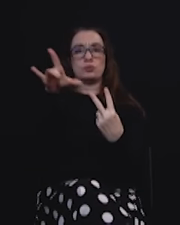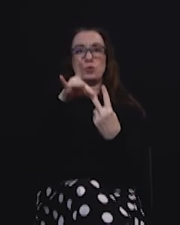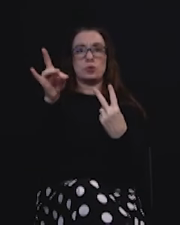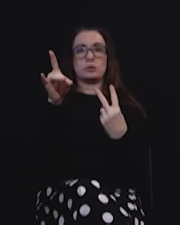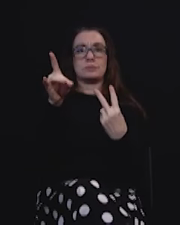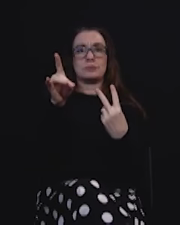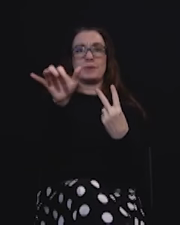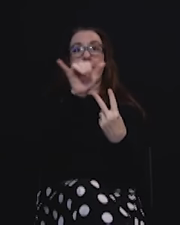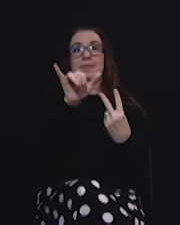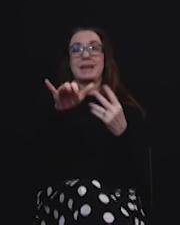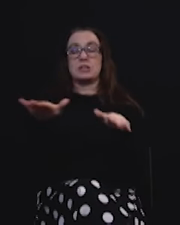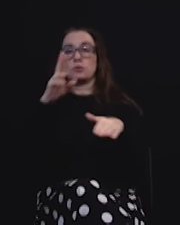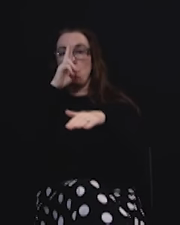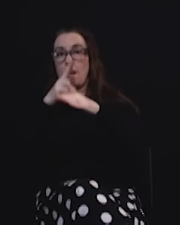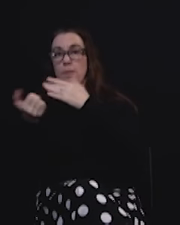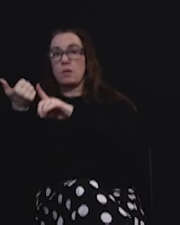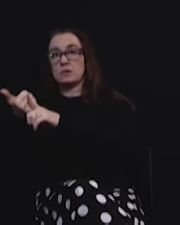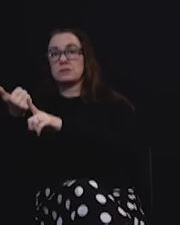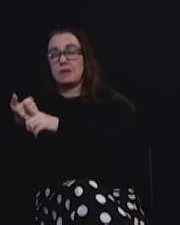like children, to humble ourselves.